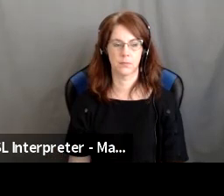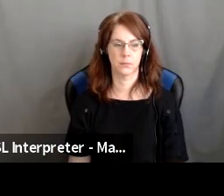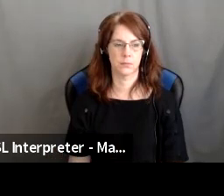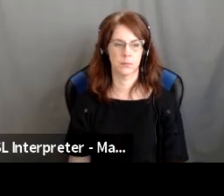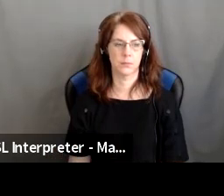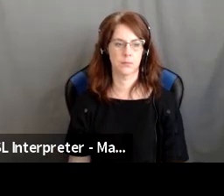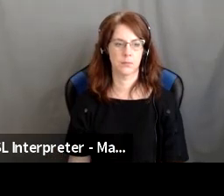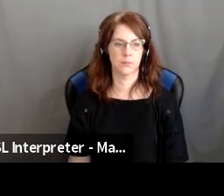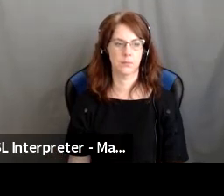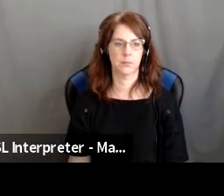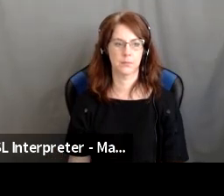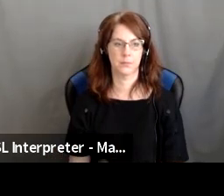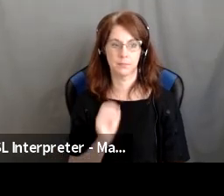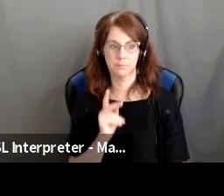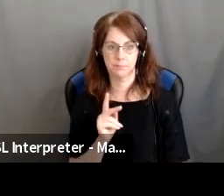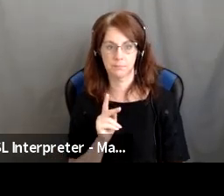Okay.